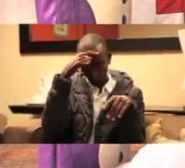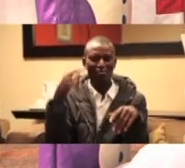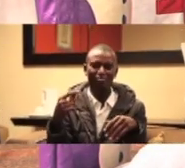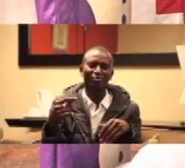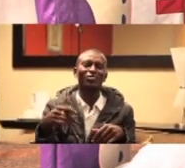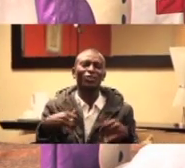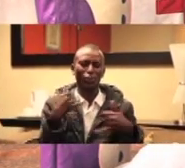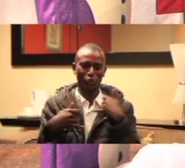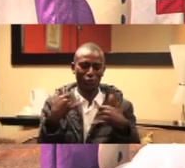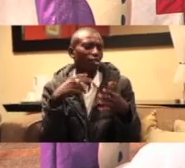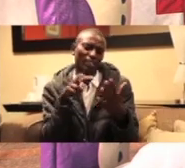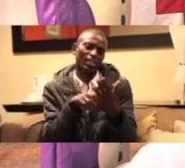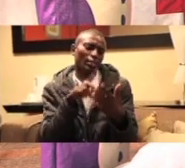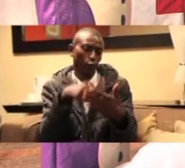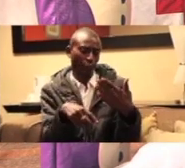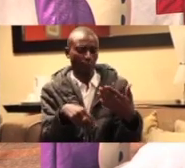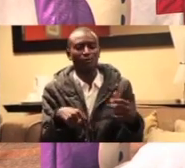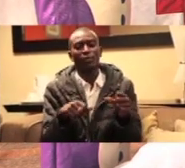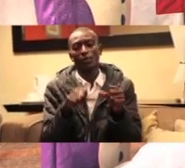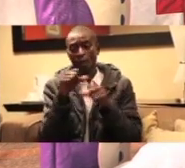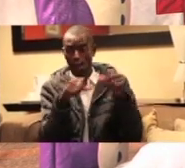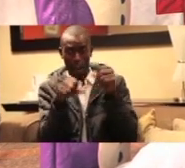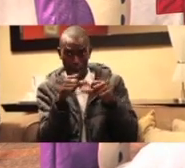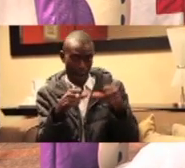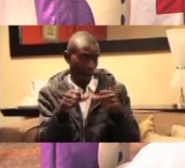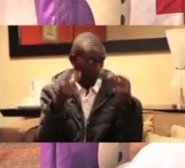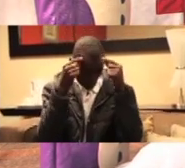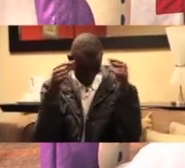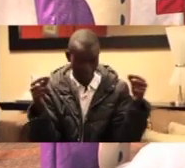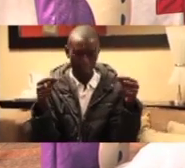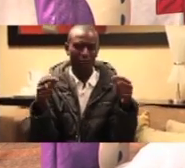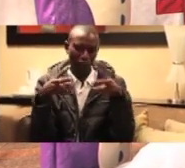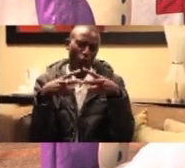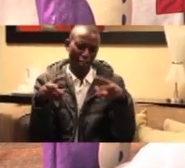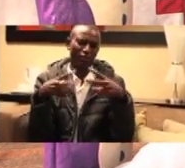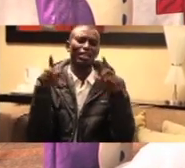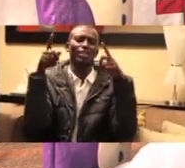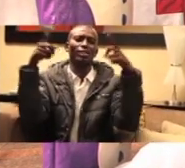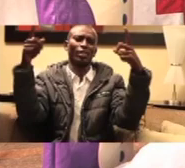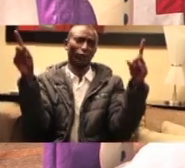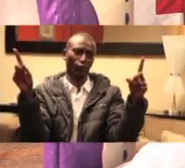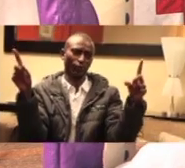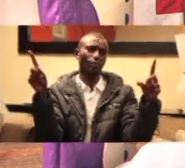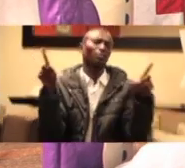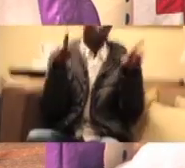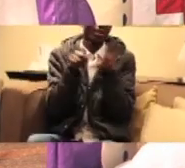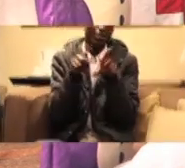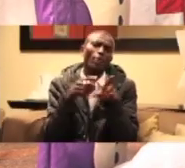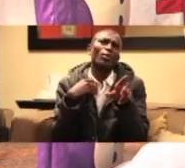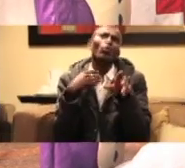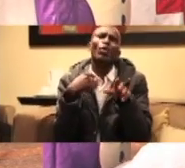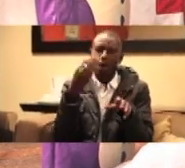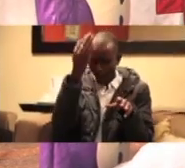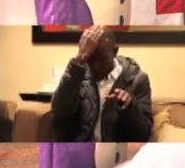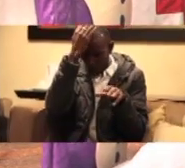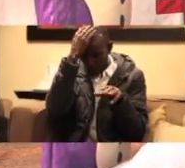married today. Concerning this wedding and how successful it was, it's my humble appeal to all people who